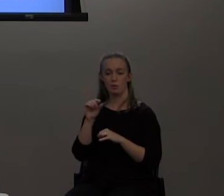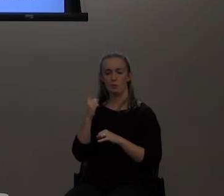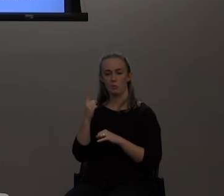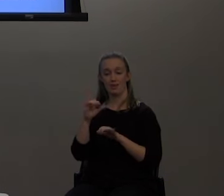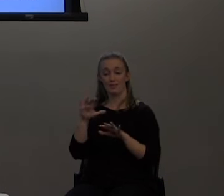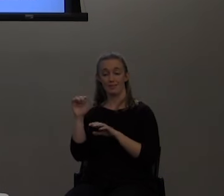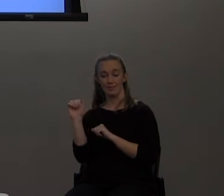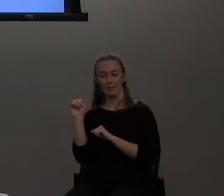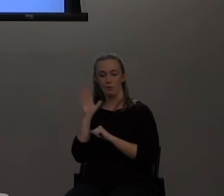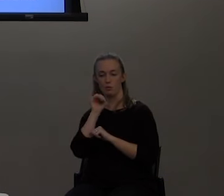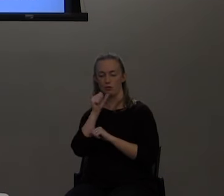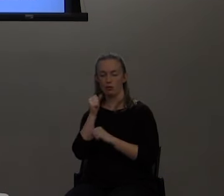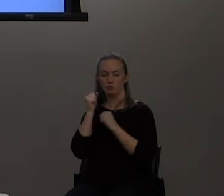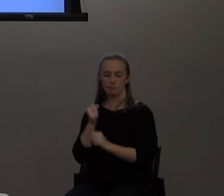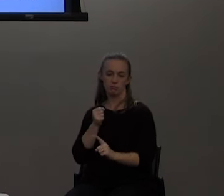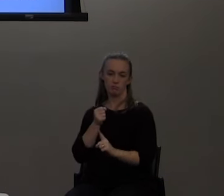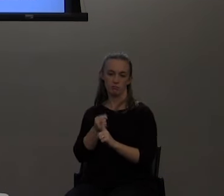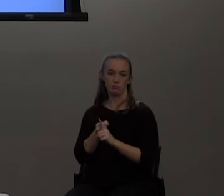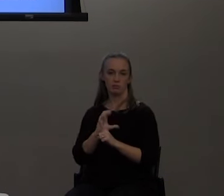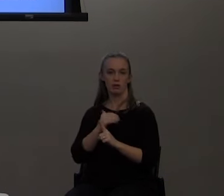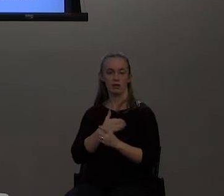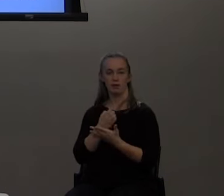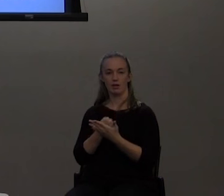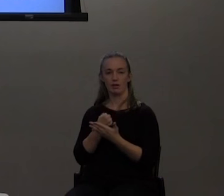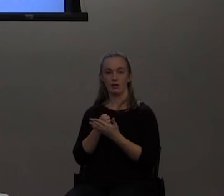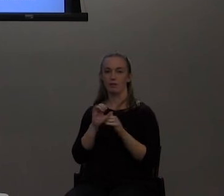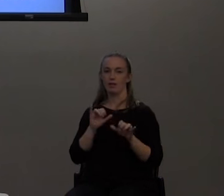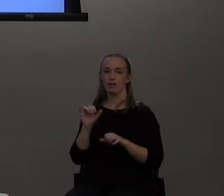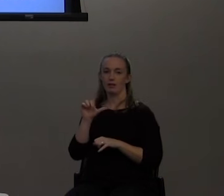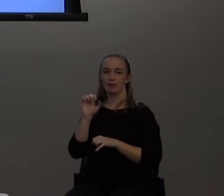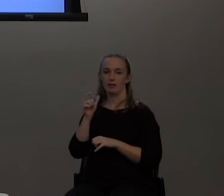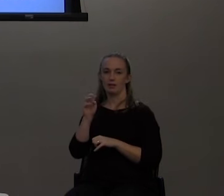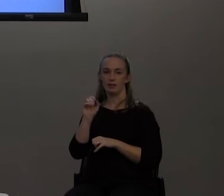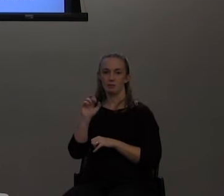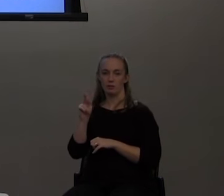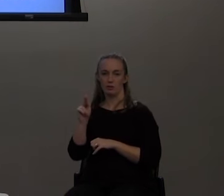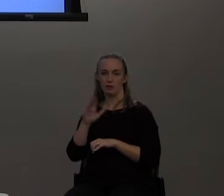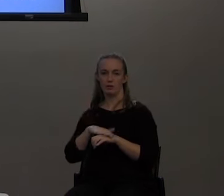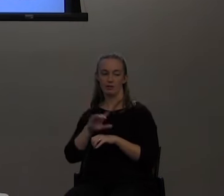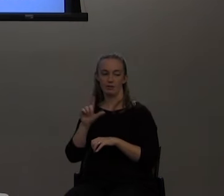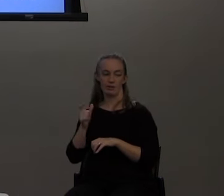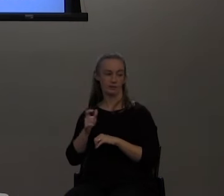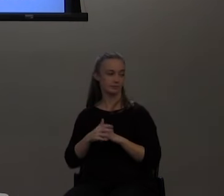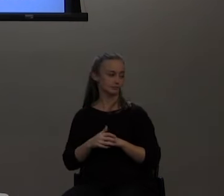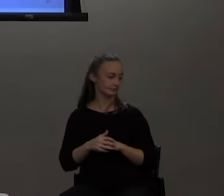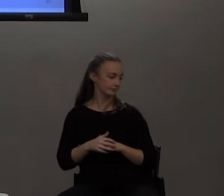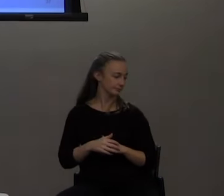community as a Lexmark had on Lexington.